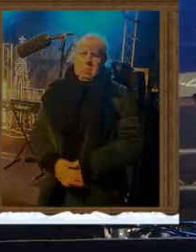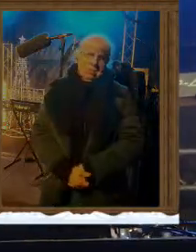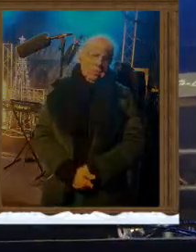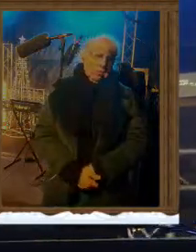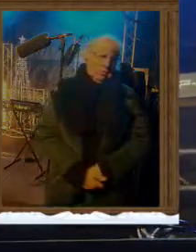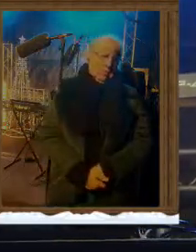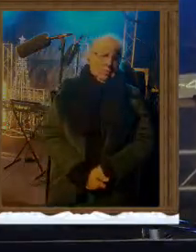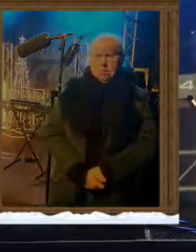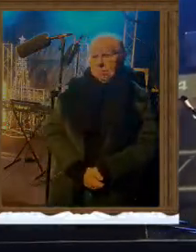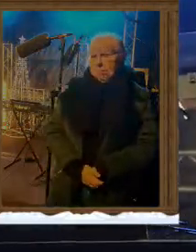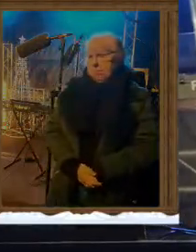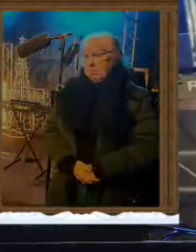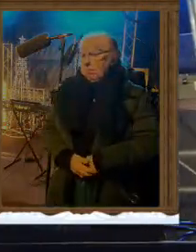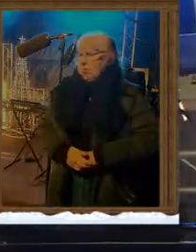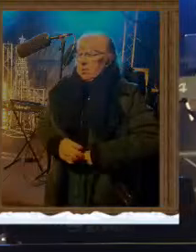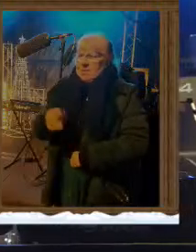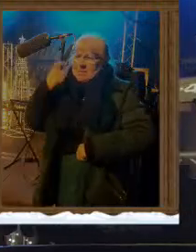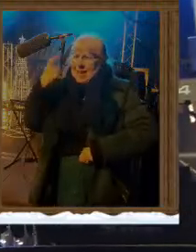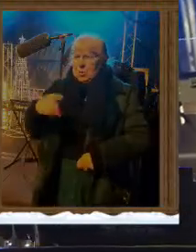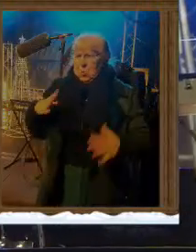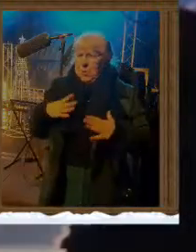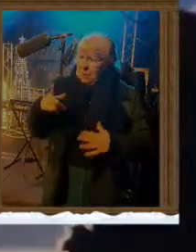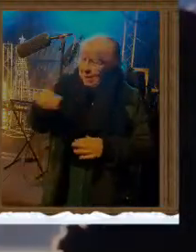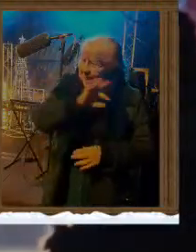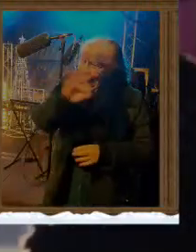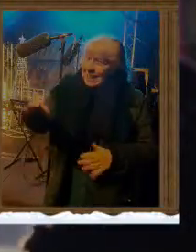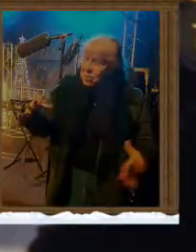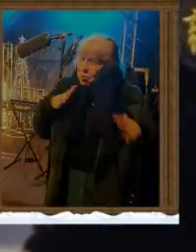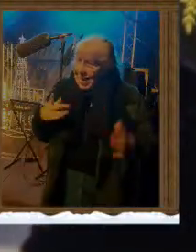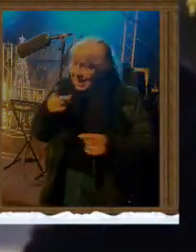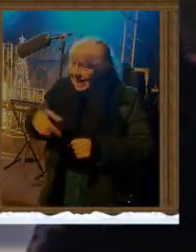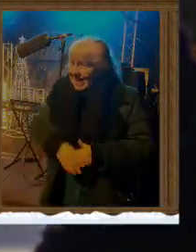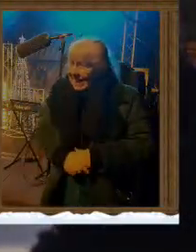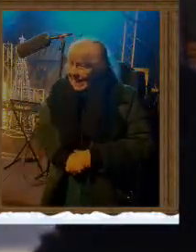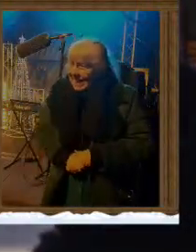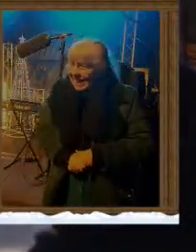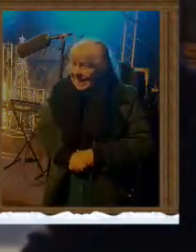Well, I don't think anyone's ready. Are we ready?